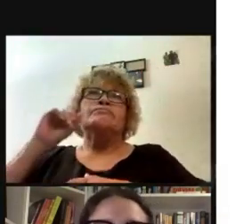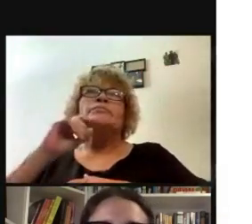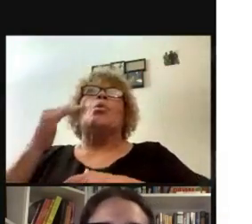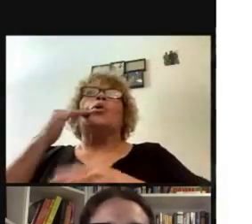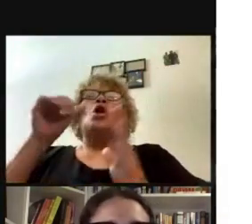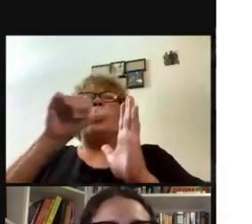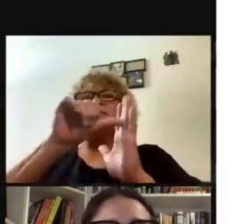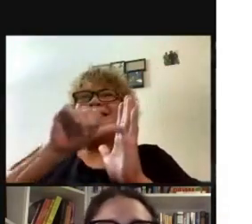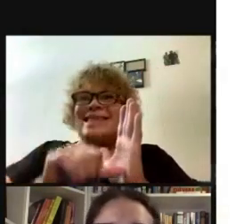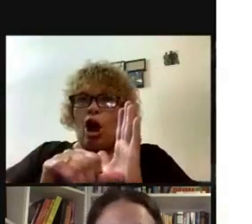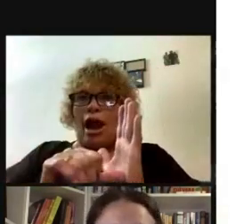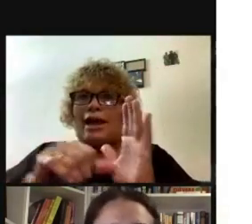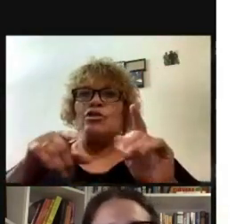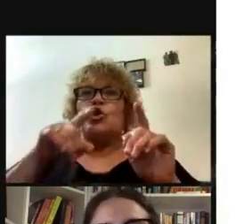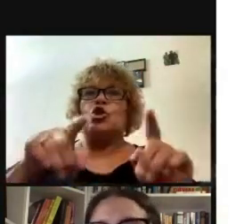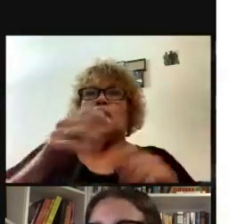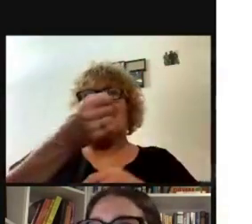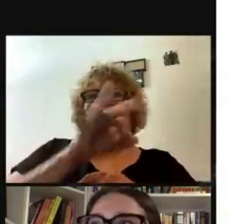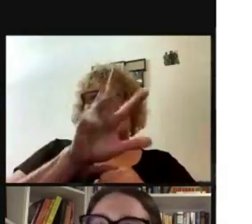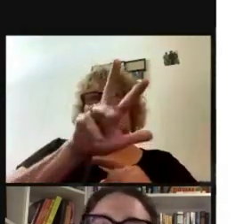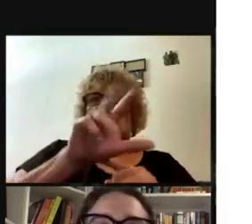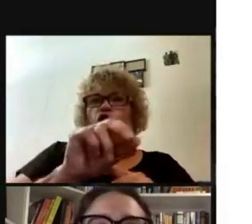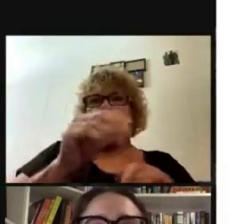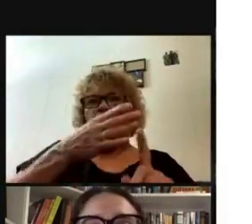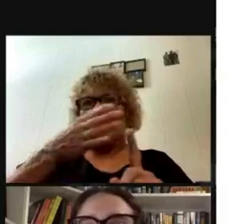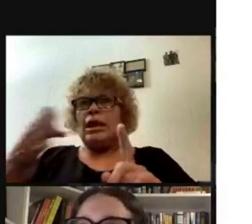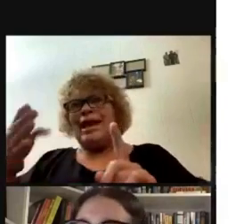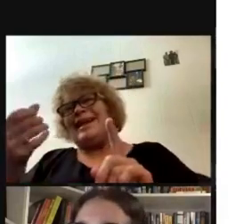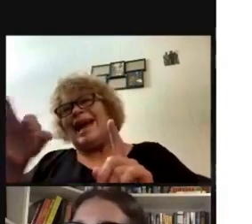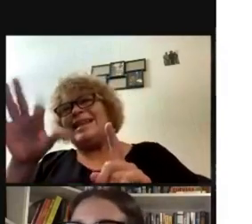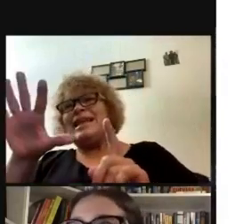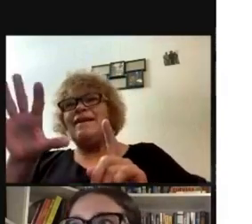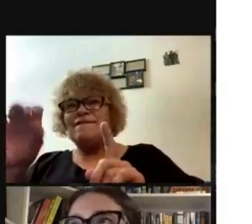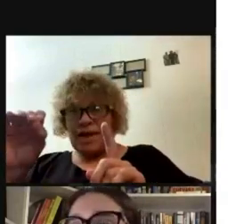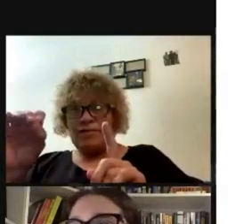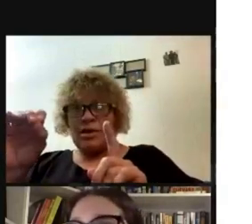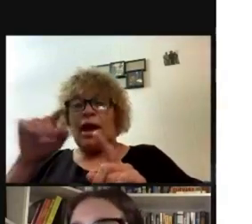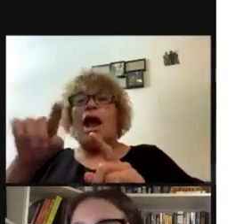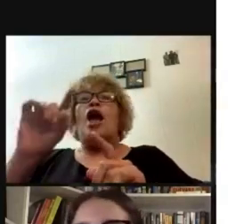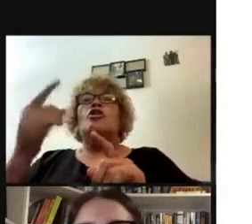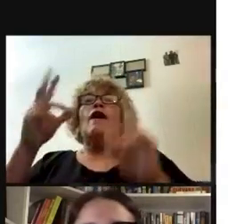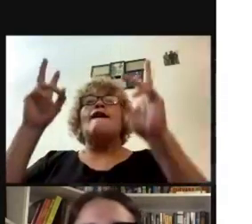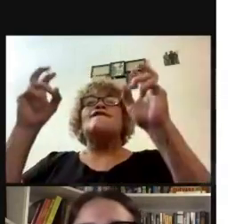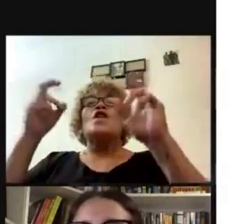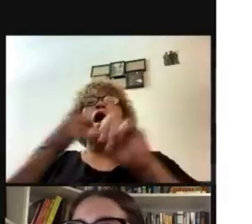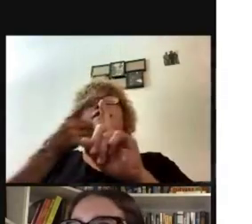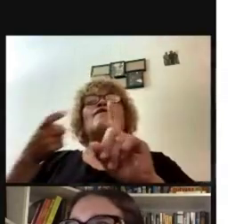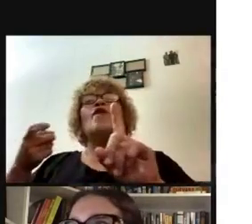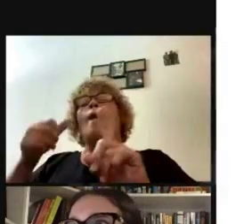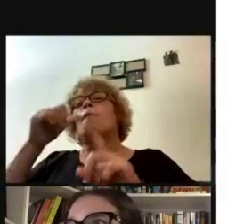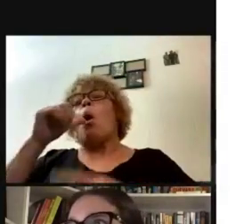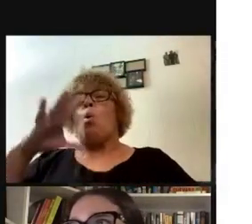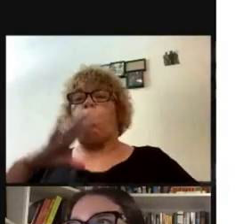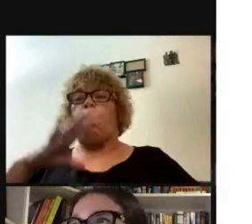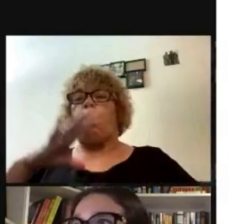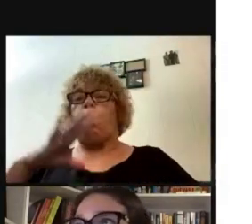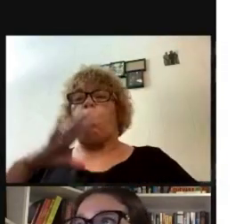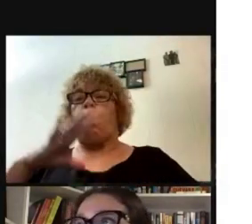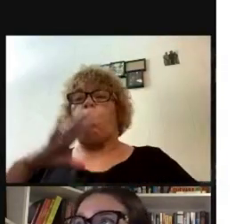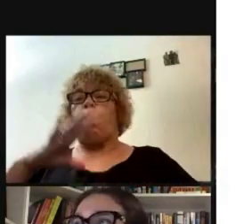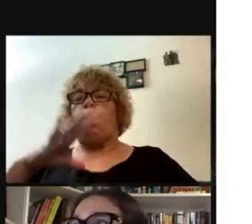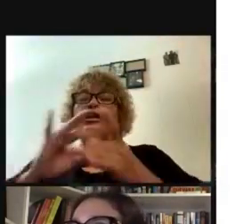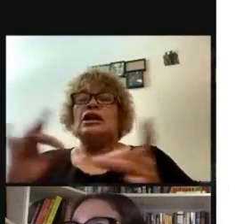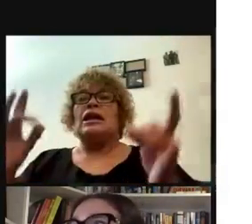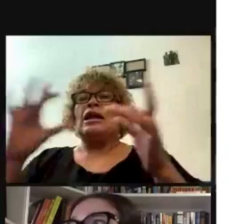sterilized at some point between the 1930s and the early 1950s. And this first quote comes from a woman. And she says,